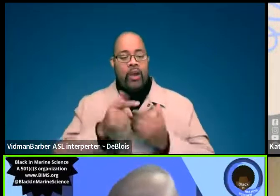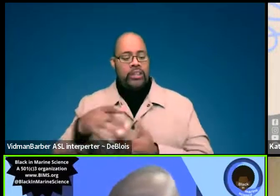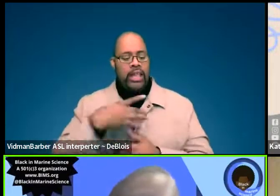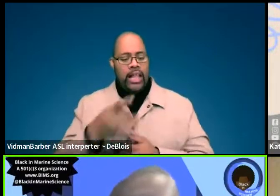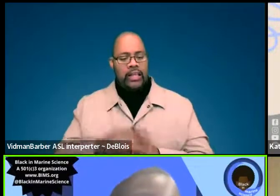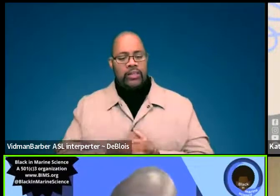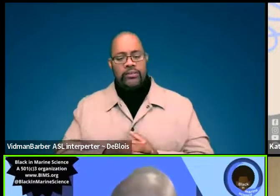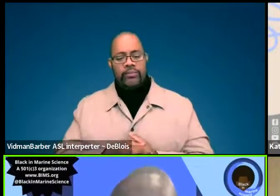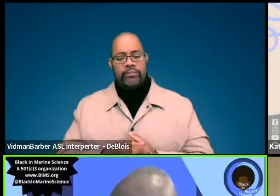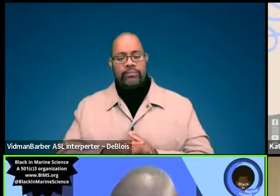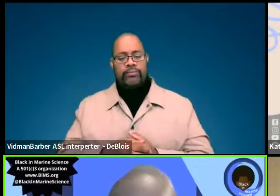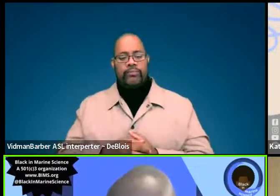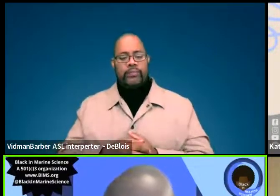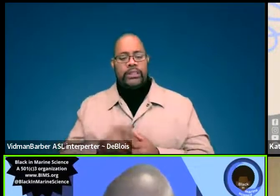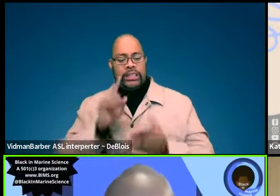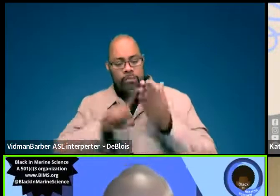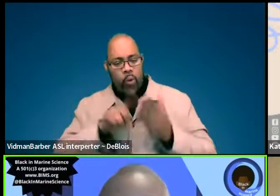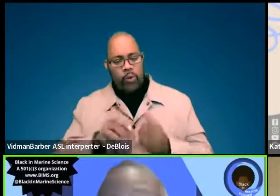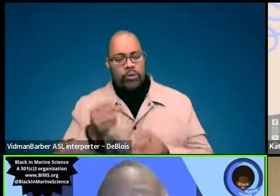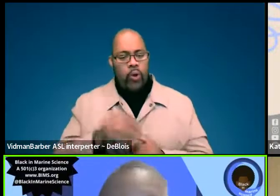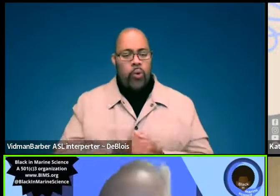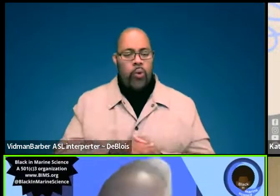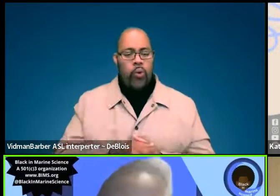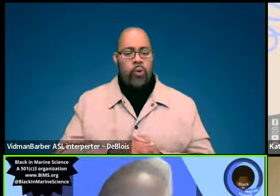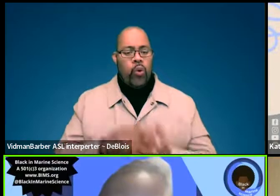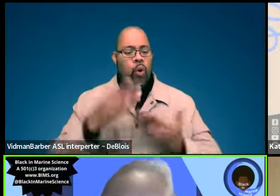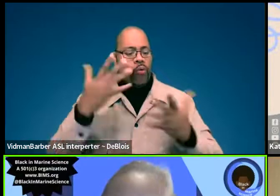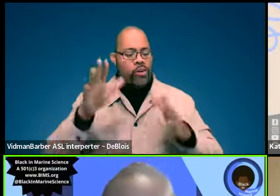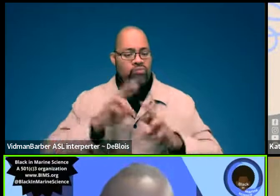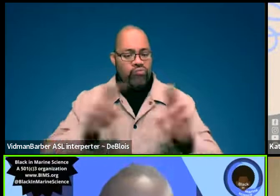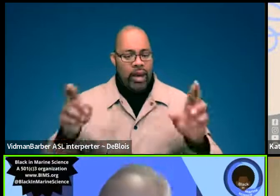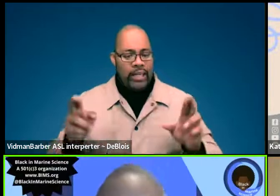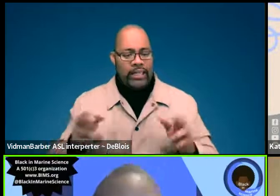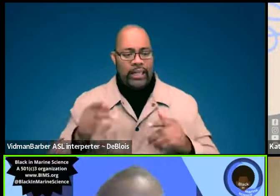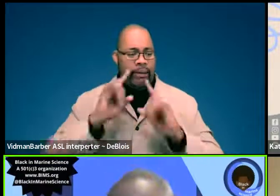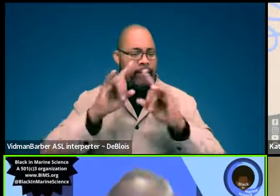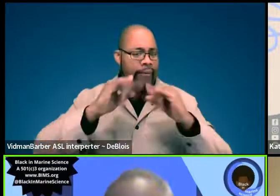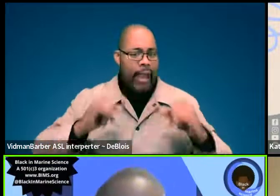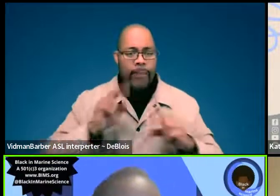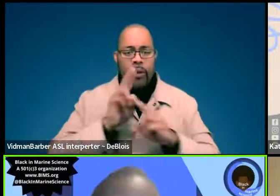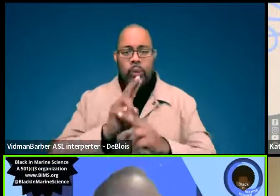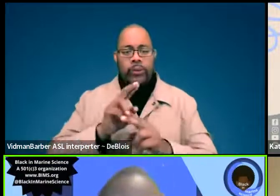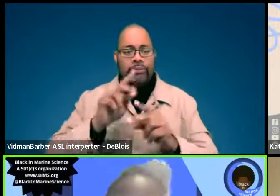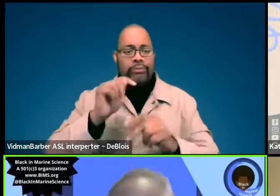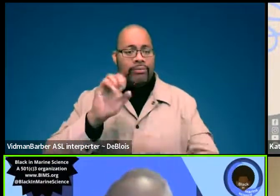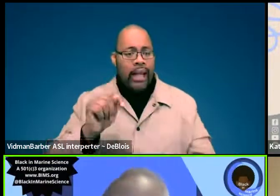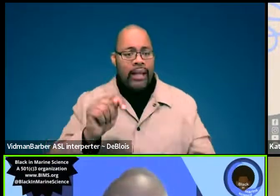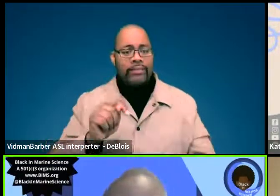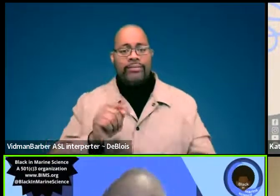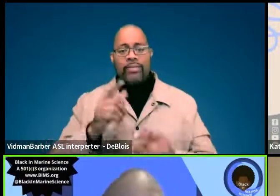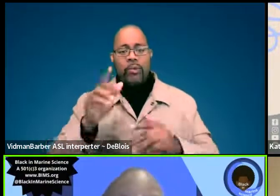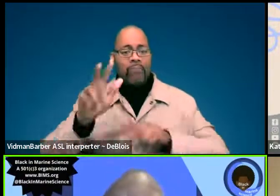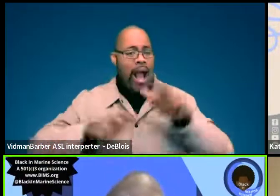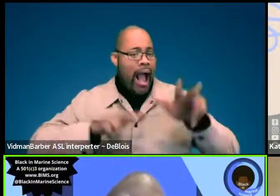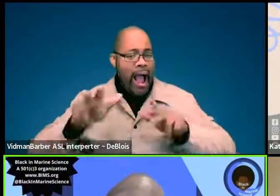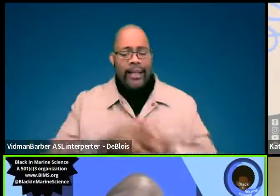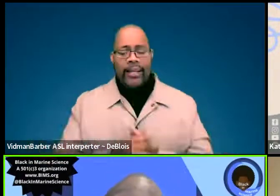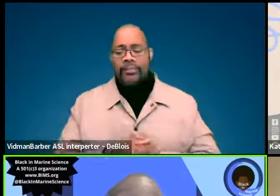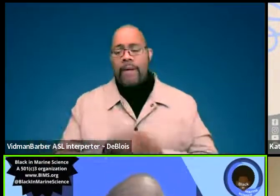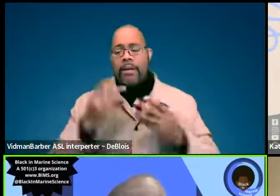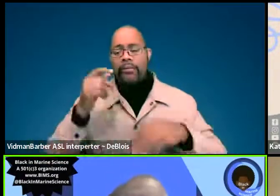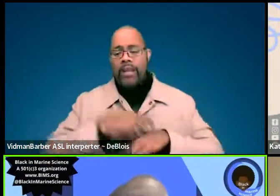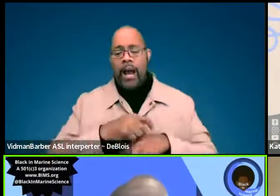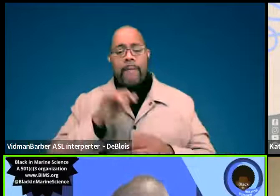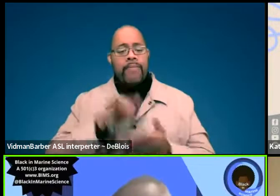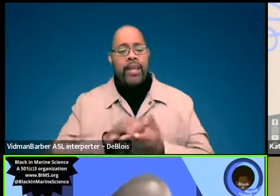to, explore. So she was already, right, going camping and using tents and, right, going hiking. And so a lot of